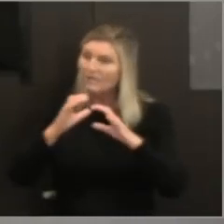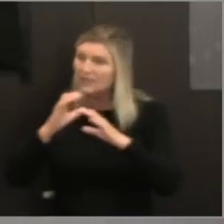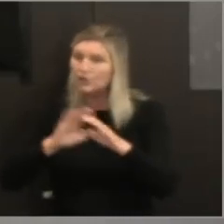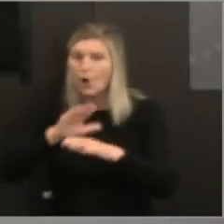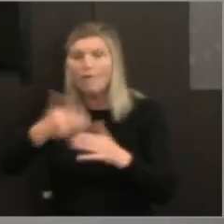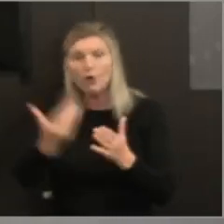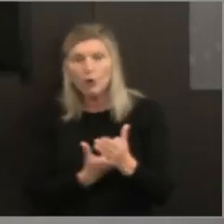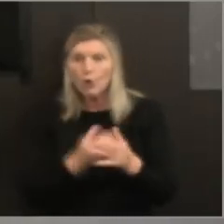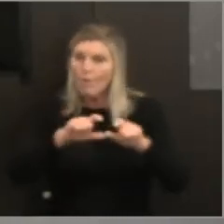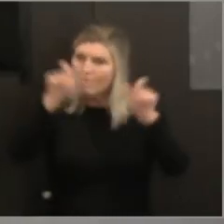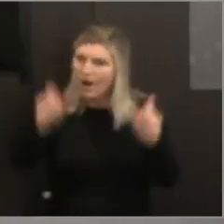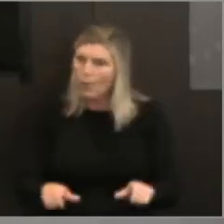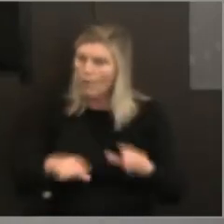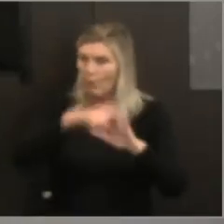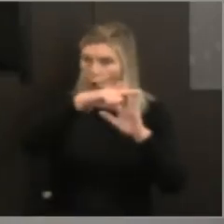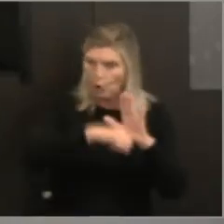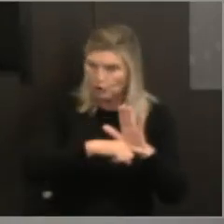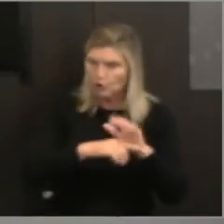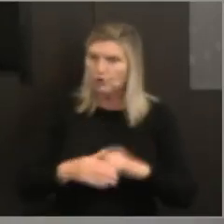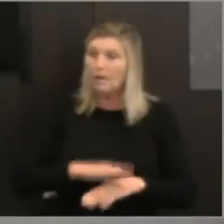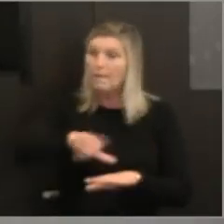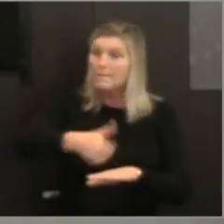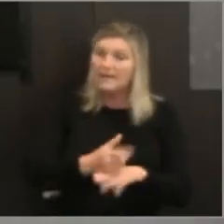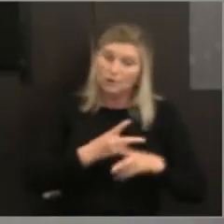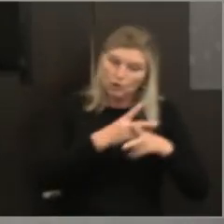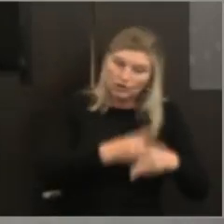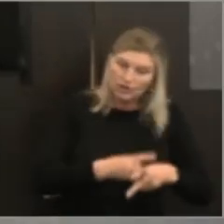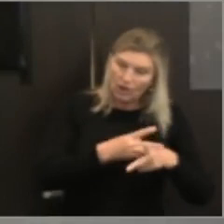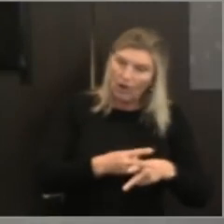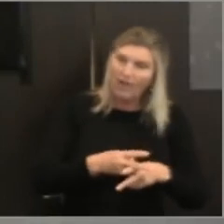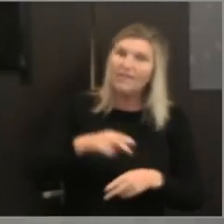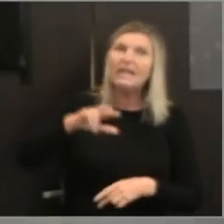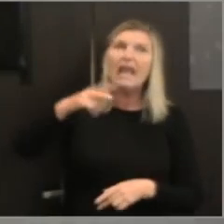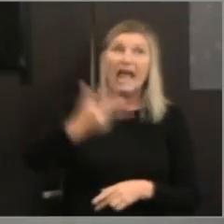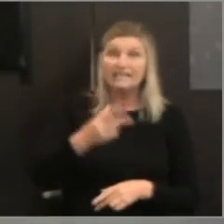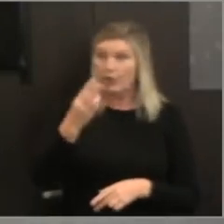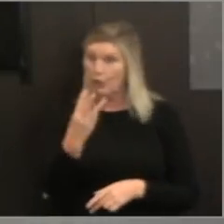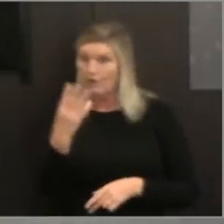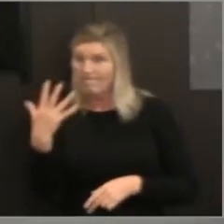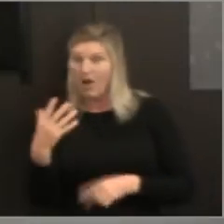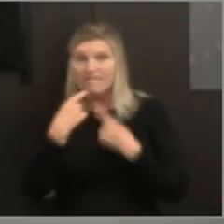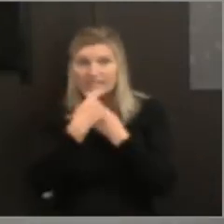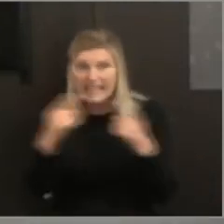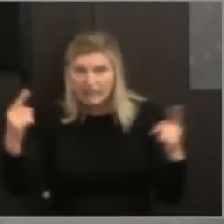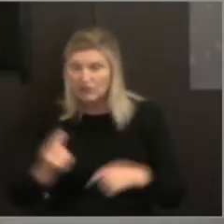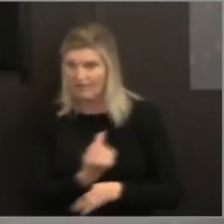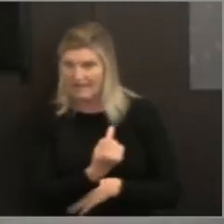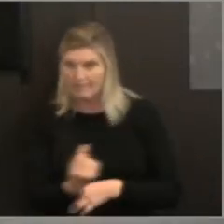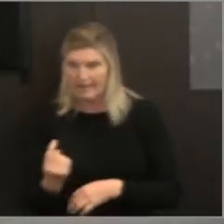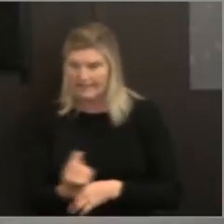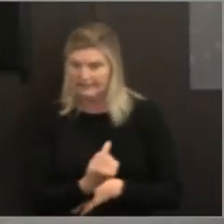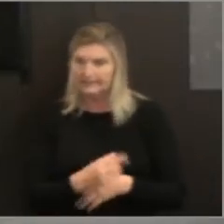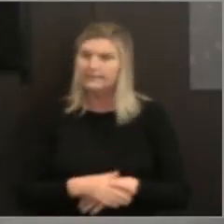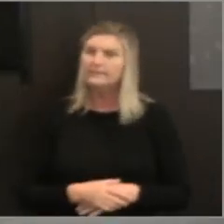framework based upon tikanga, the 1835 Declaration of Independence, he